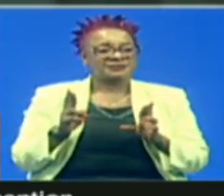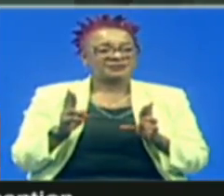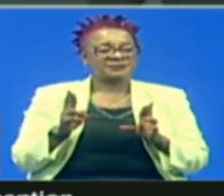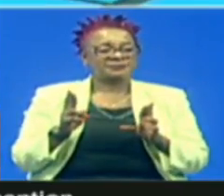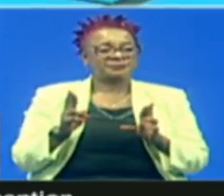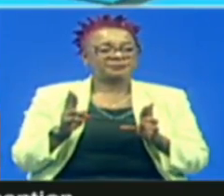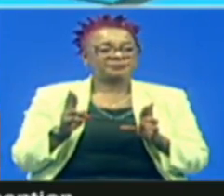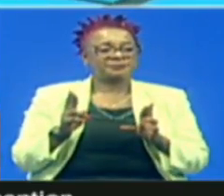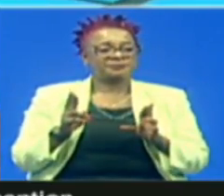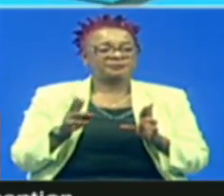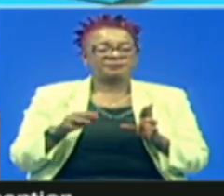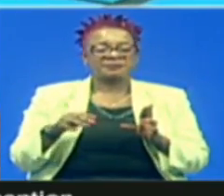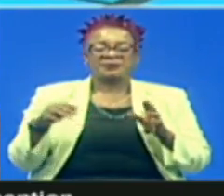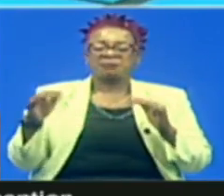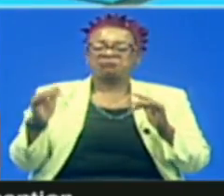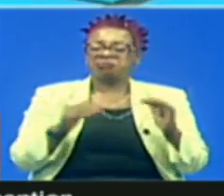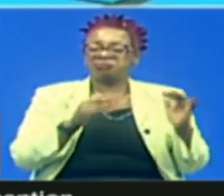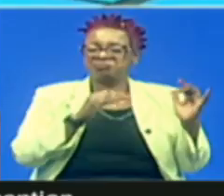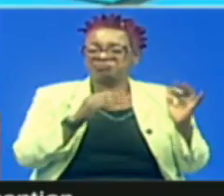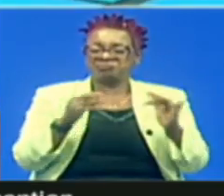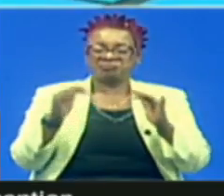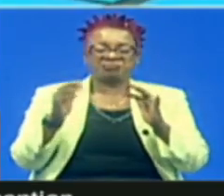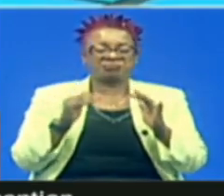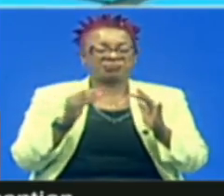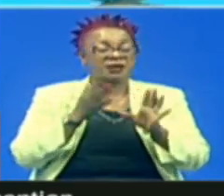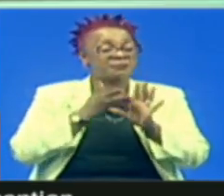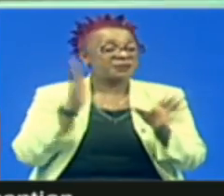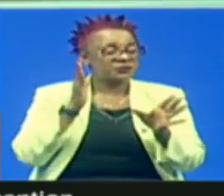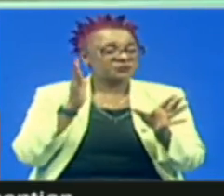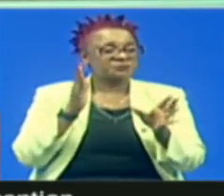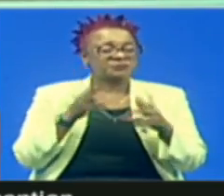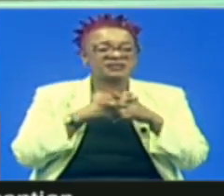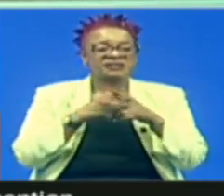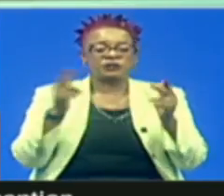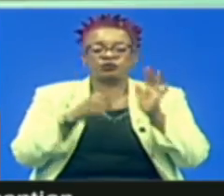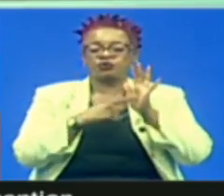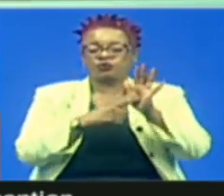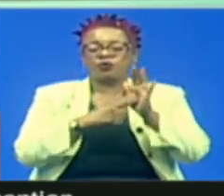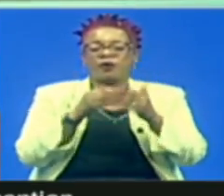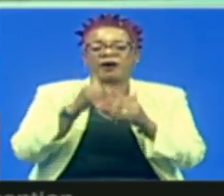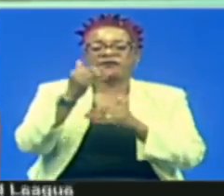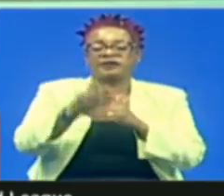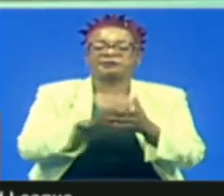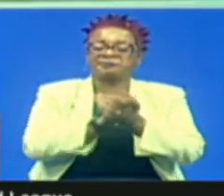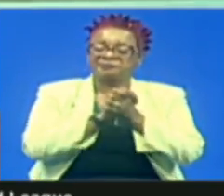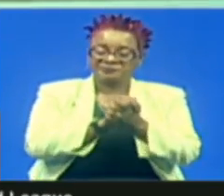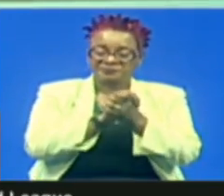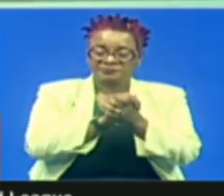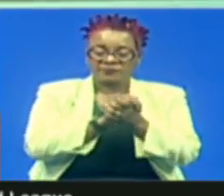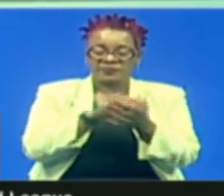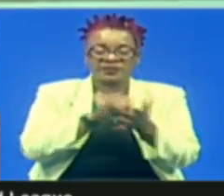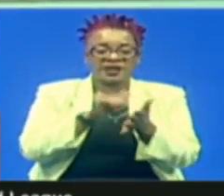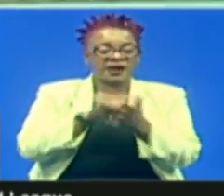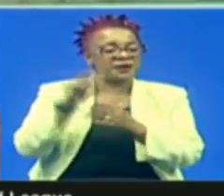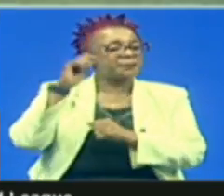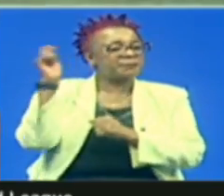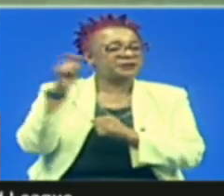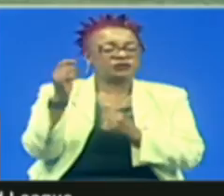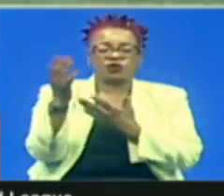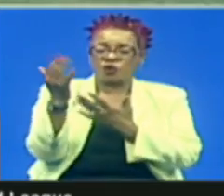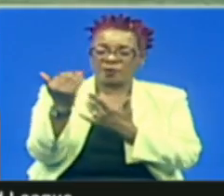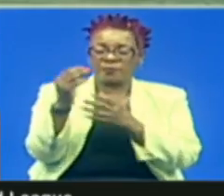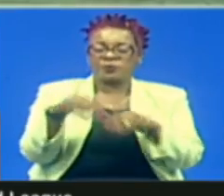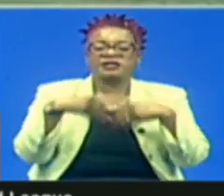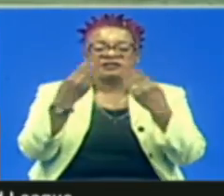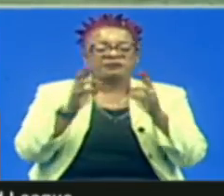The shoots of rebellion within his own house perhaps started to sprout after the handshake that the president hoped would give him peace and space